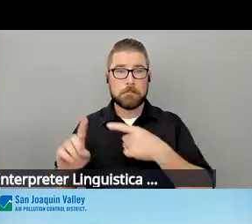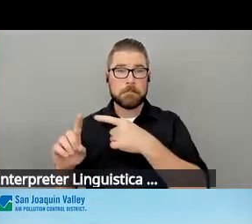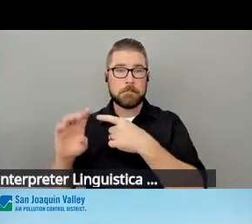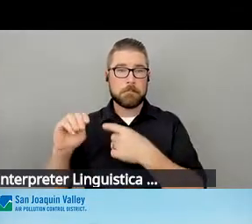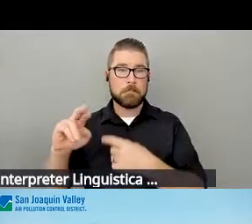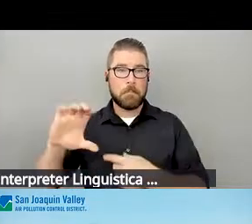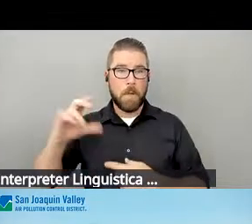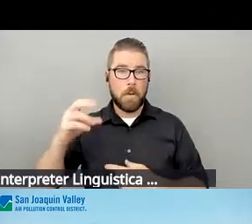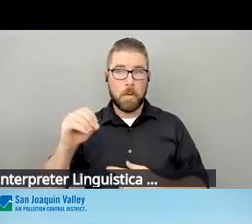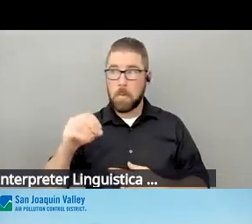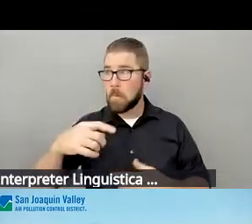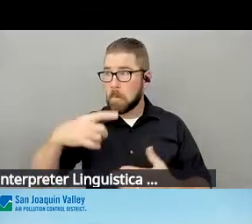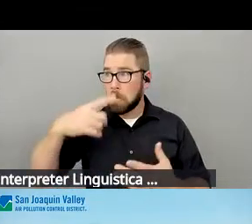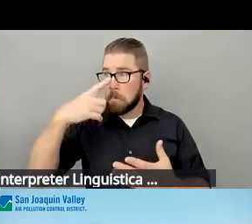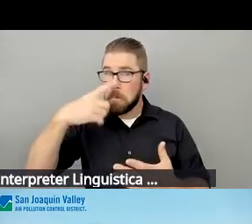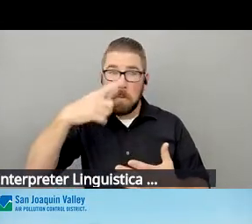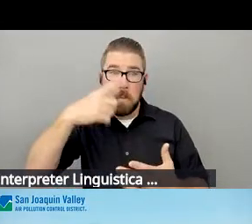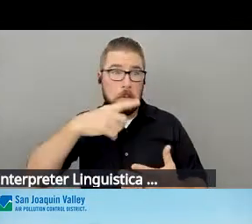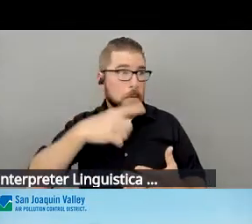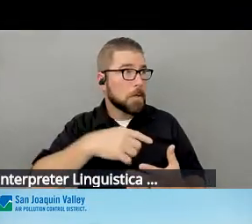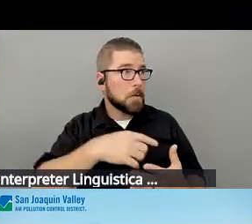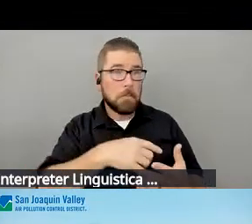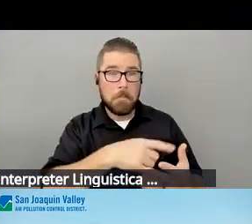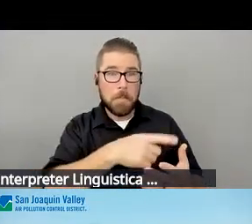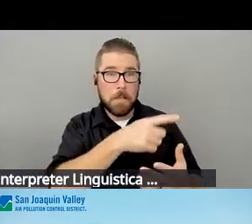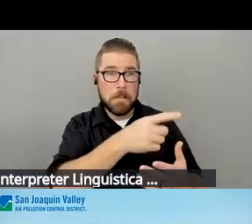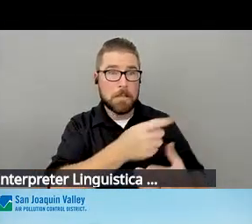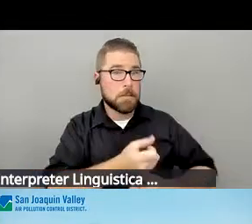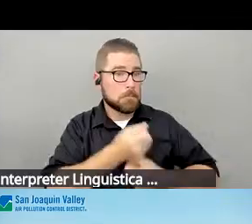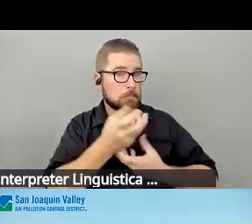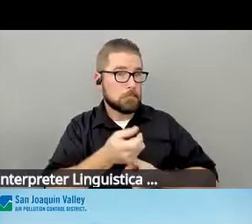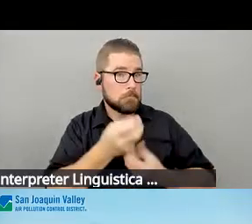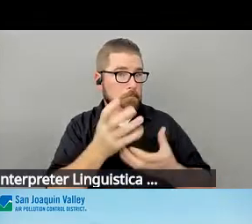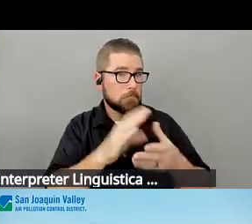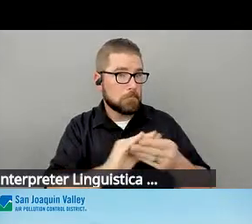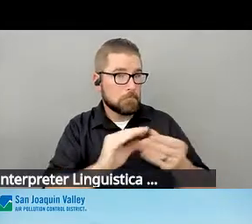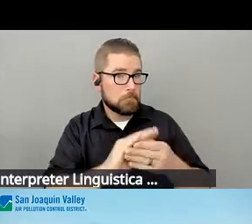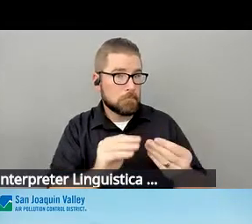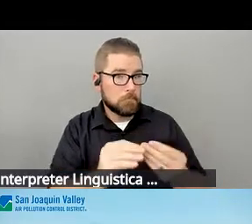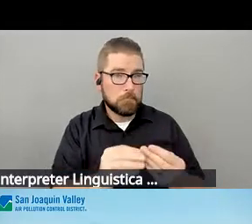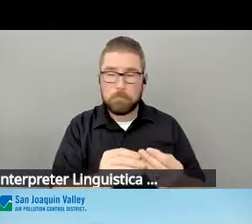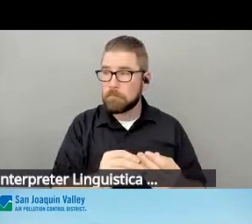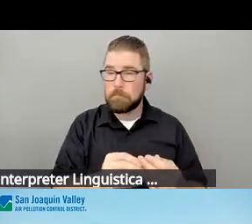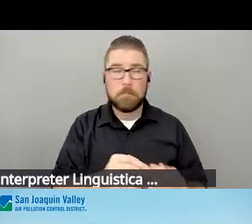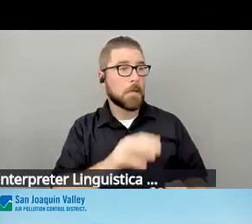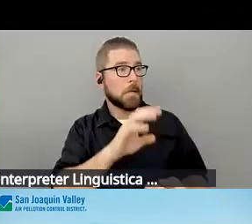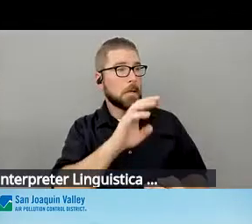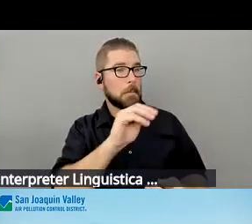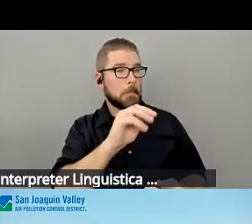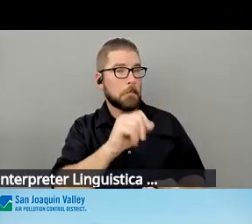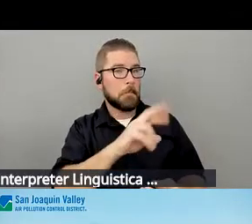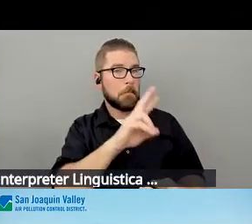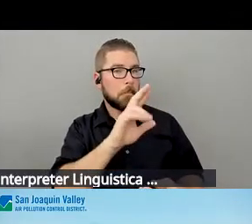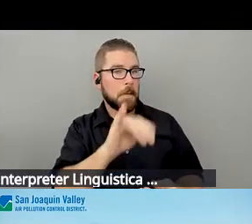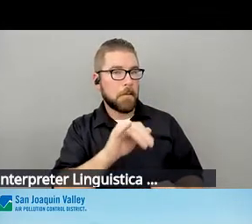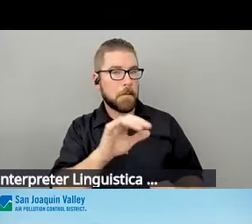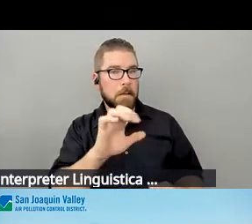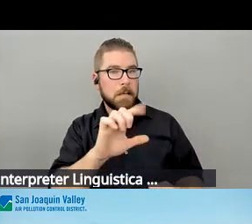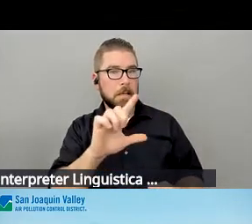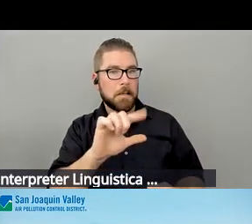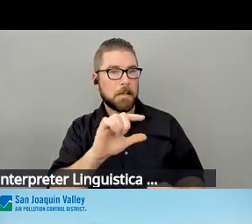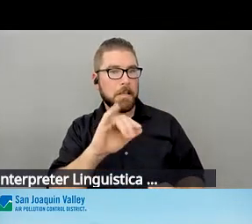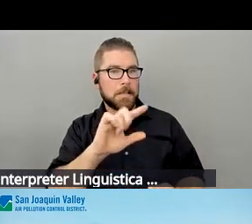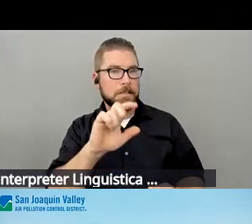share? Go for it, Mary Elizabeth. Yeah, I just that